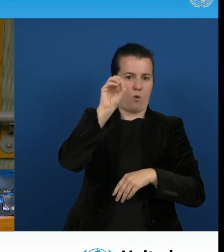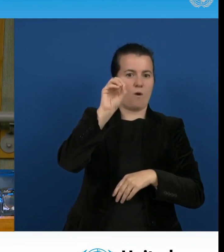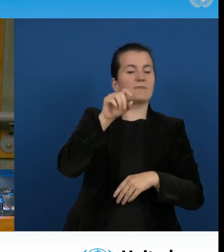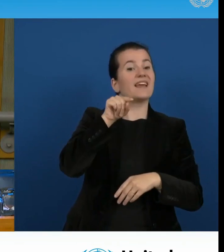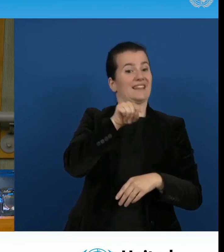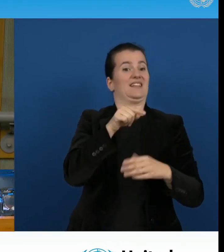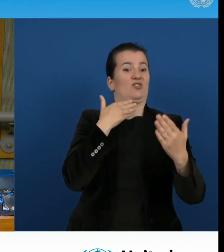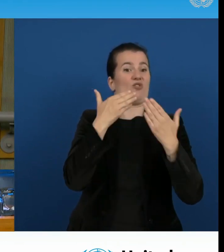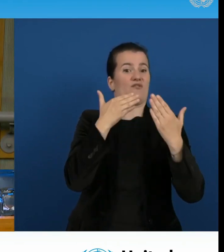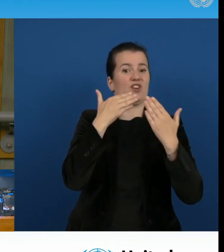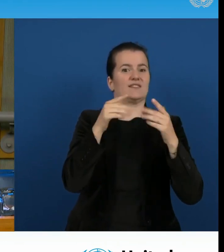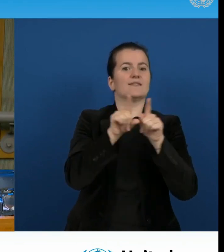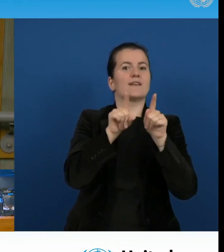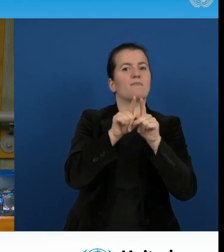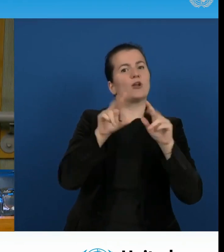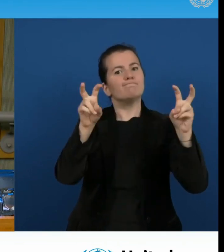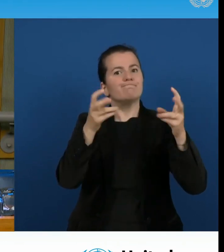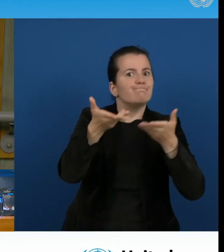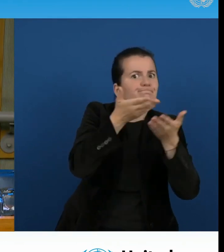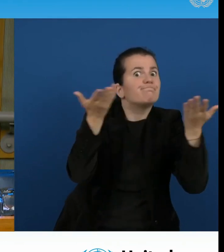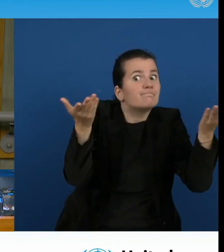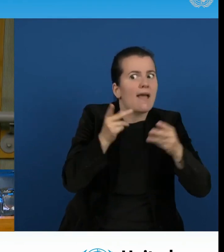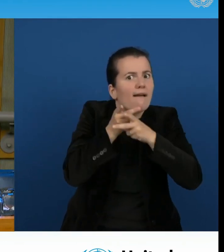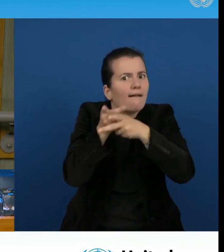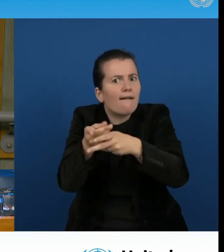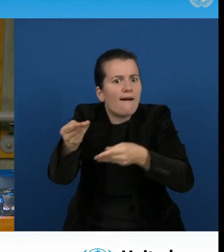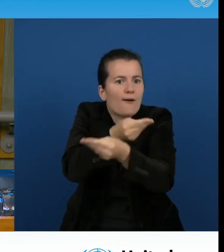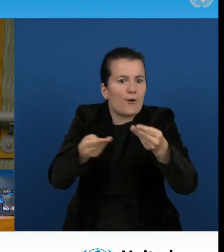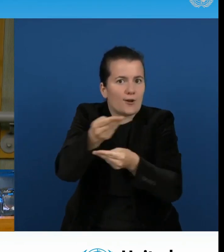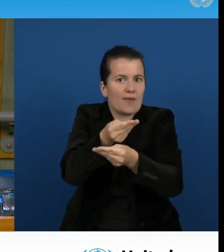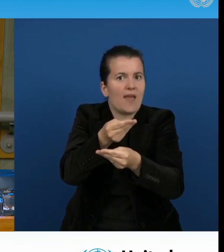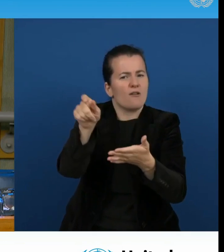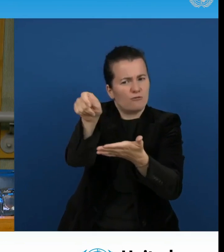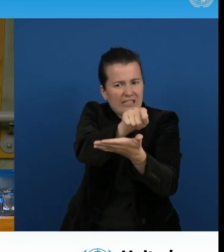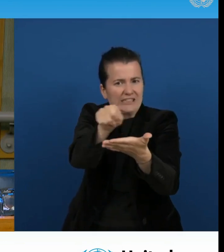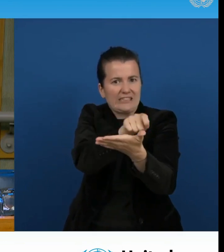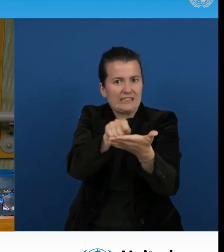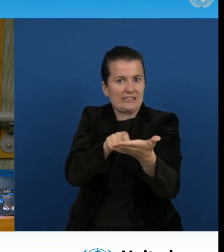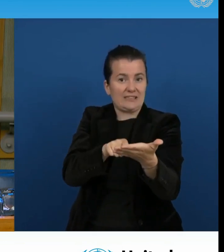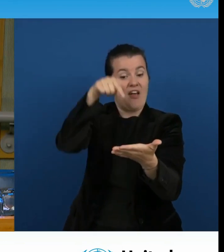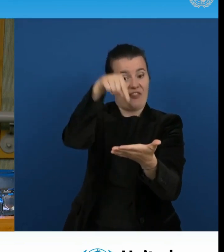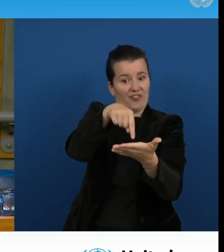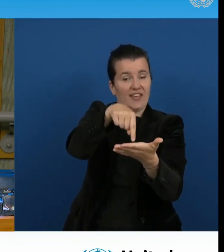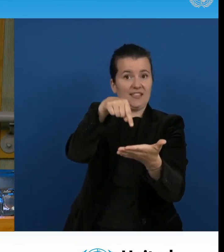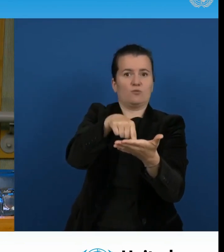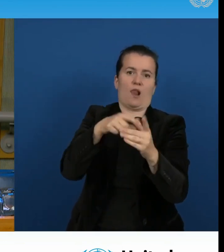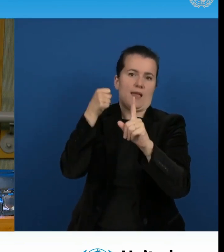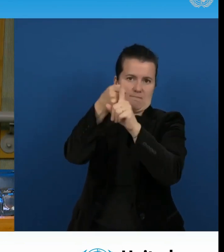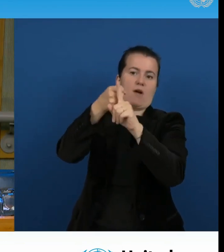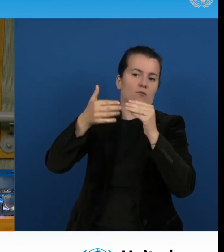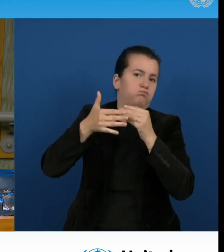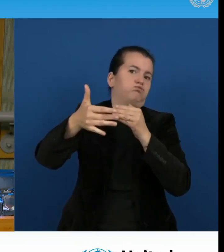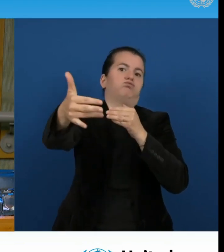ILO in this area for the coming years. Through the work with business, which I mentioned earlier, the ILO contributes to fighting this